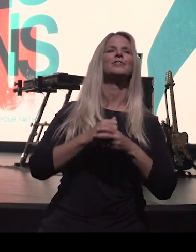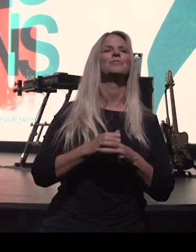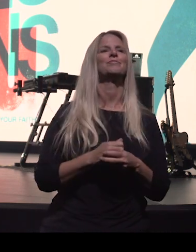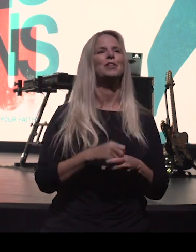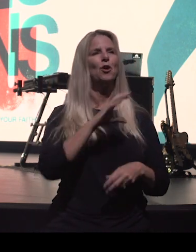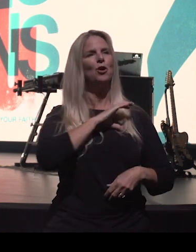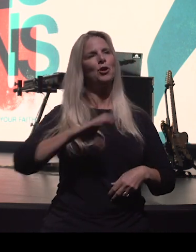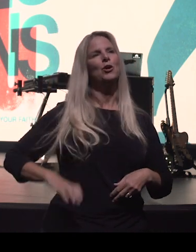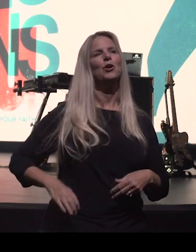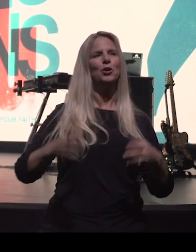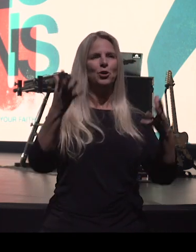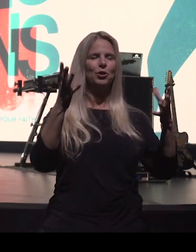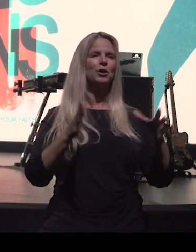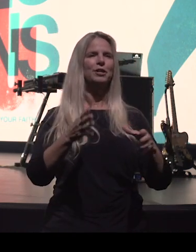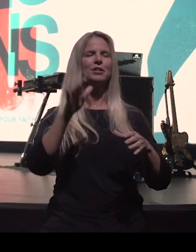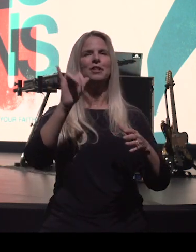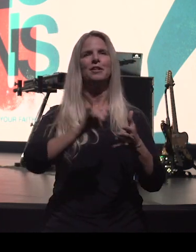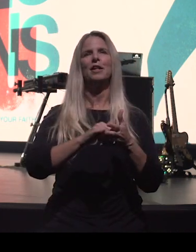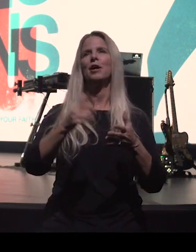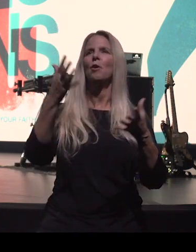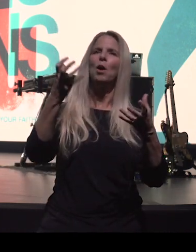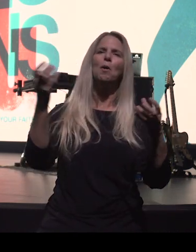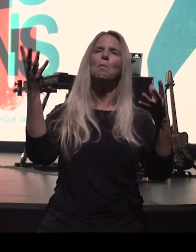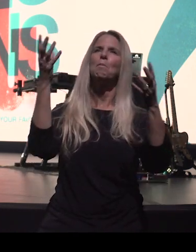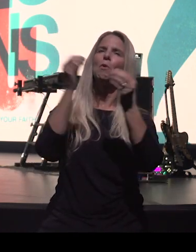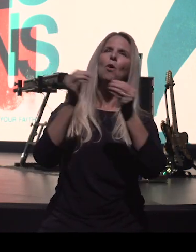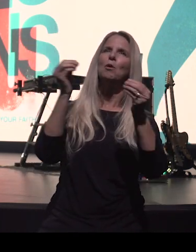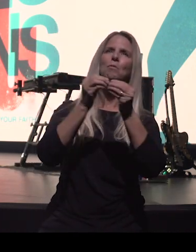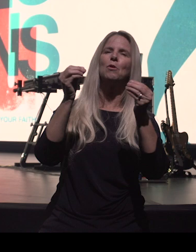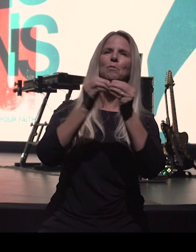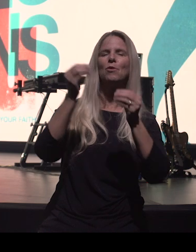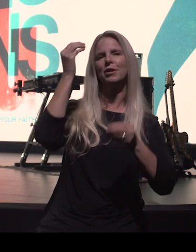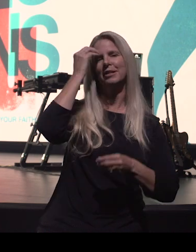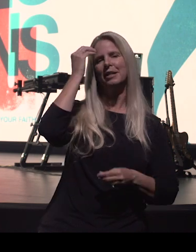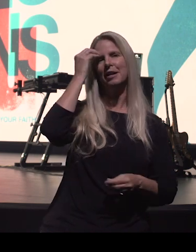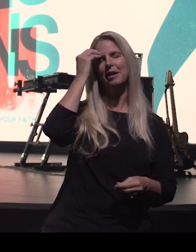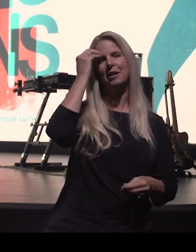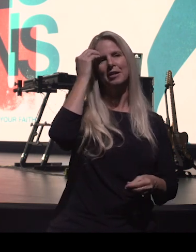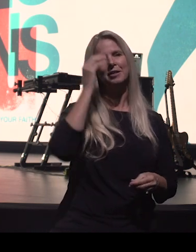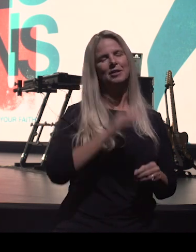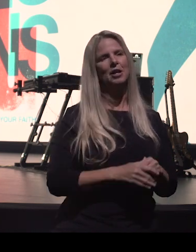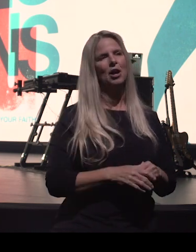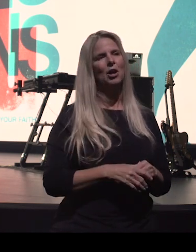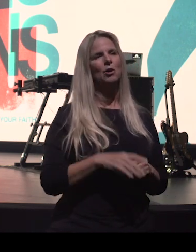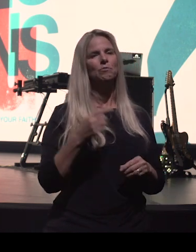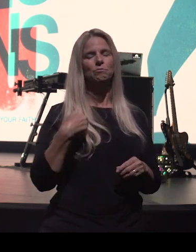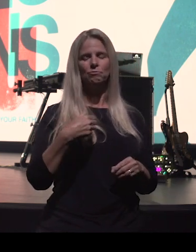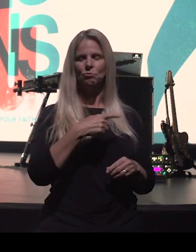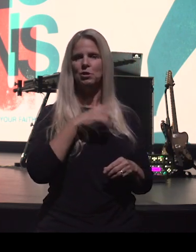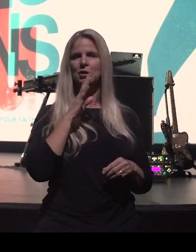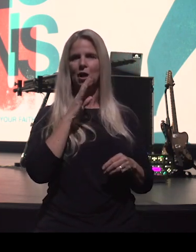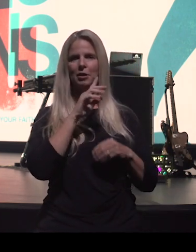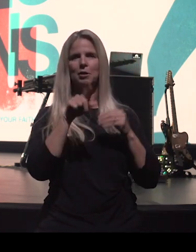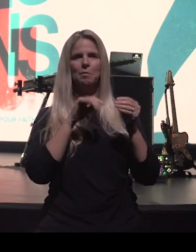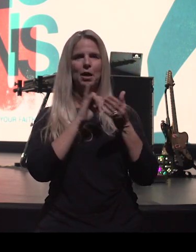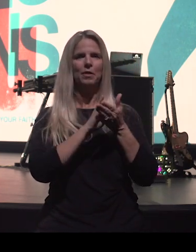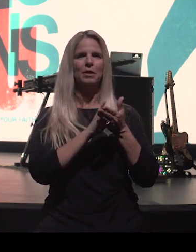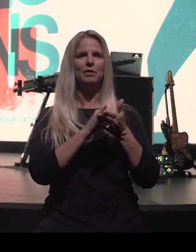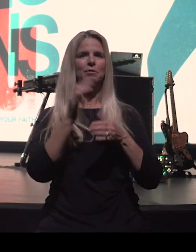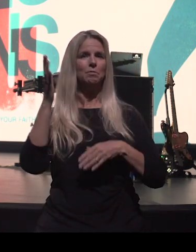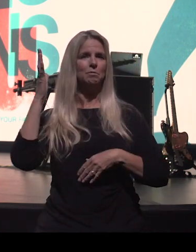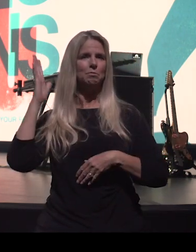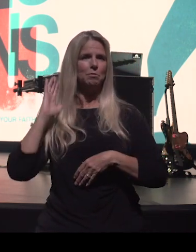this, feed me, feed me. And we talked about this a little bit during in the prodigal series, but I'm gonna take it a step further.